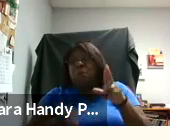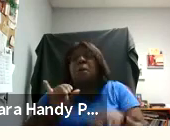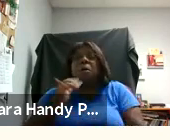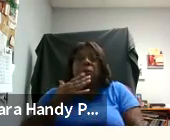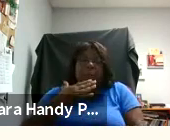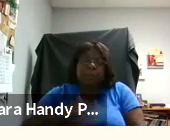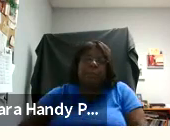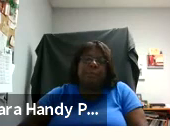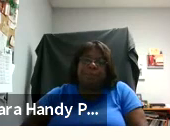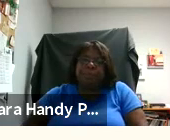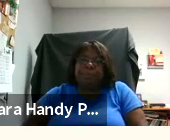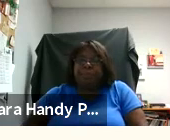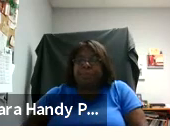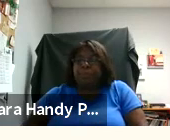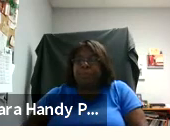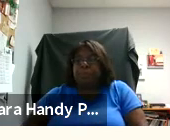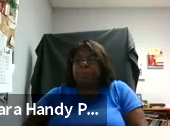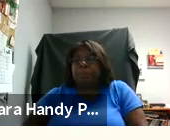You're welcome.